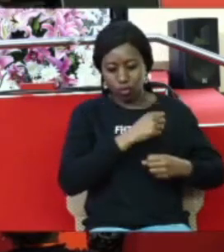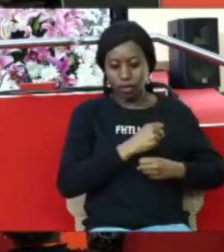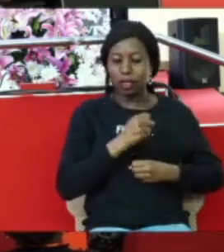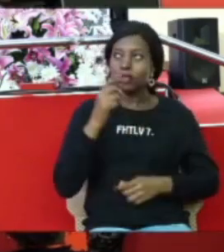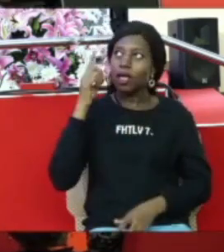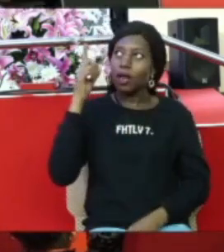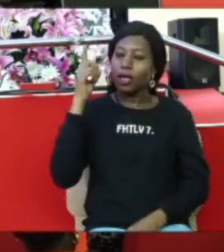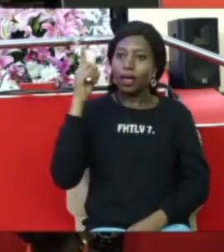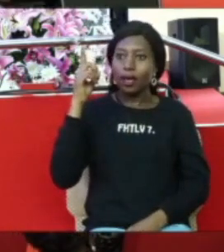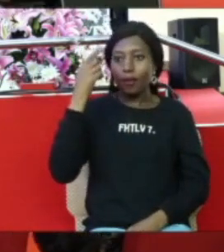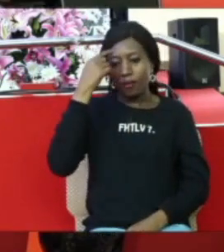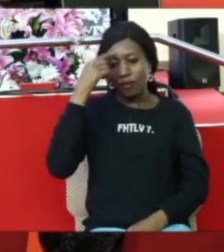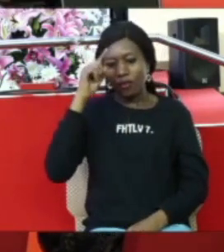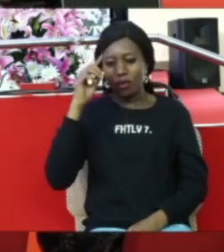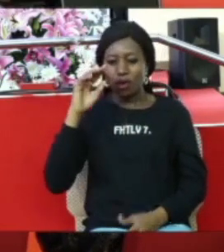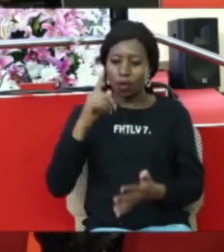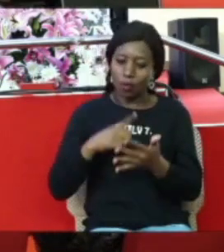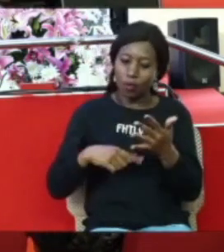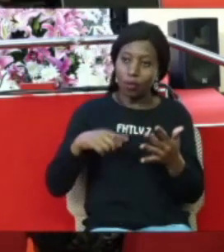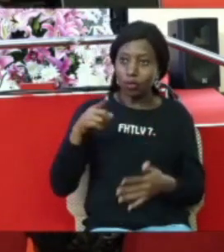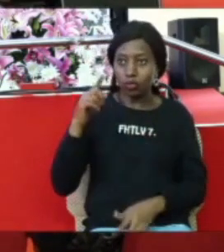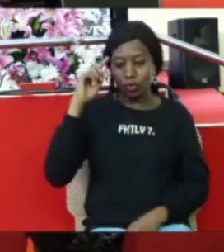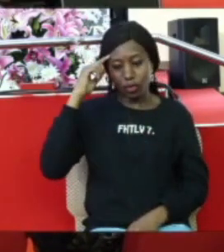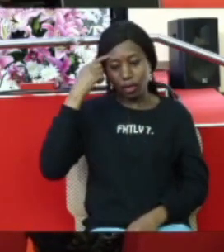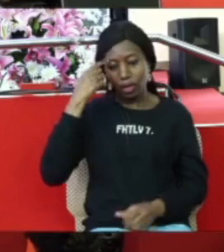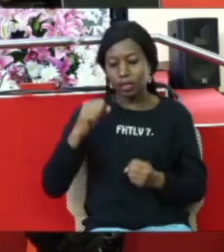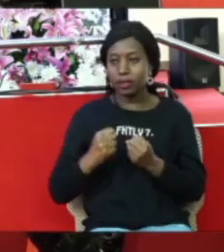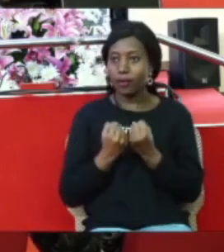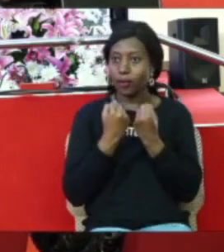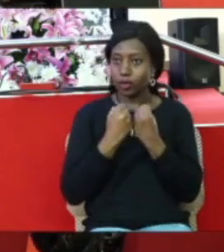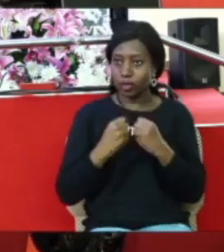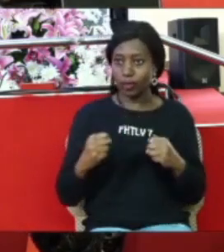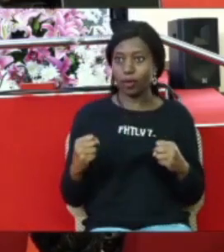are impossible. Impossible.